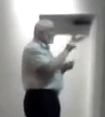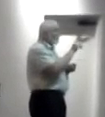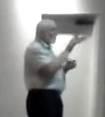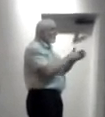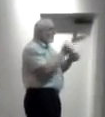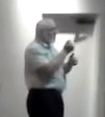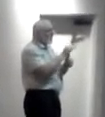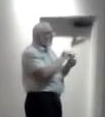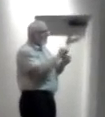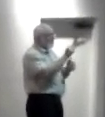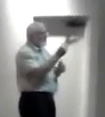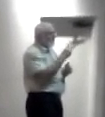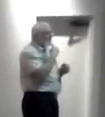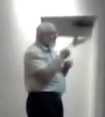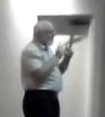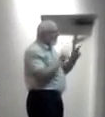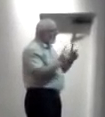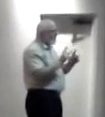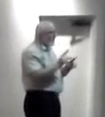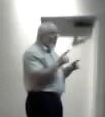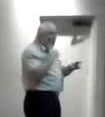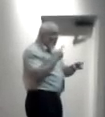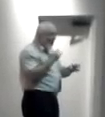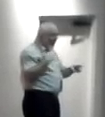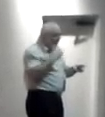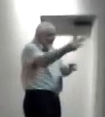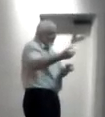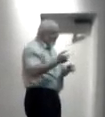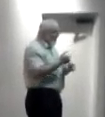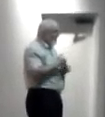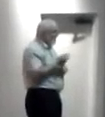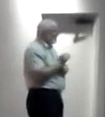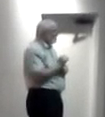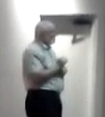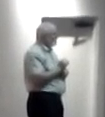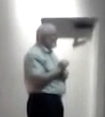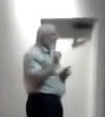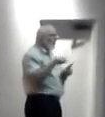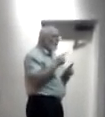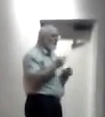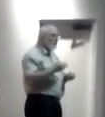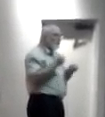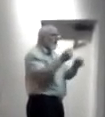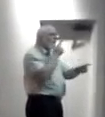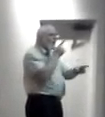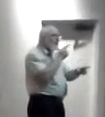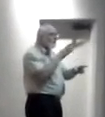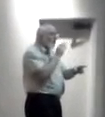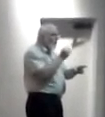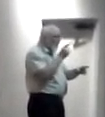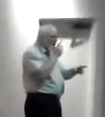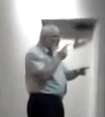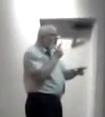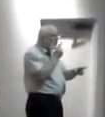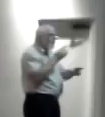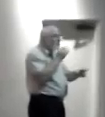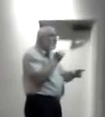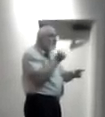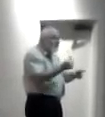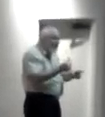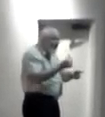12, he said to the one who had invited him, "When you give a luncheon or a dinner, do not invite